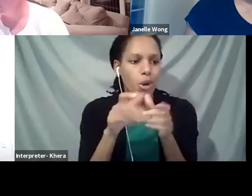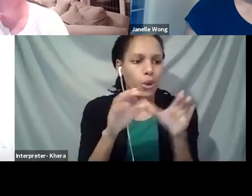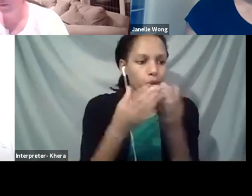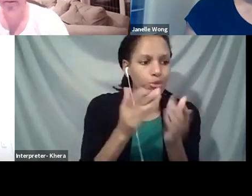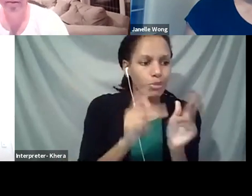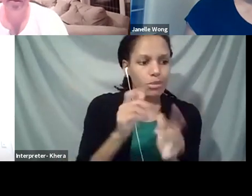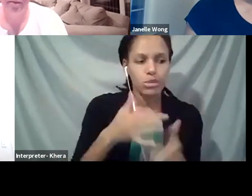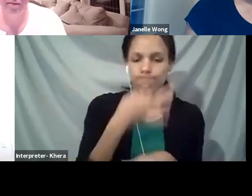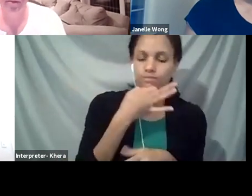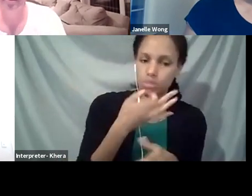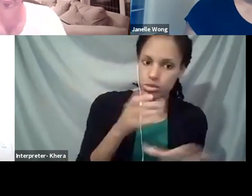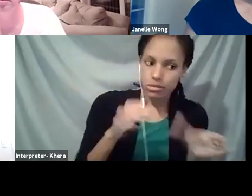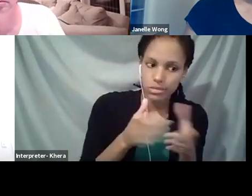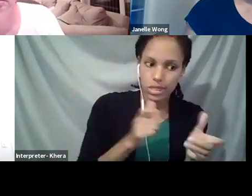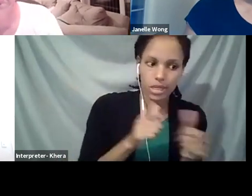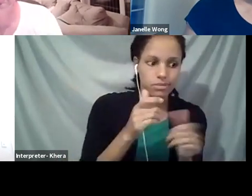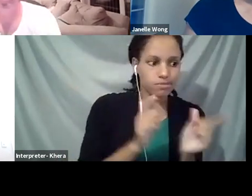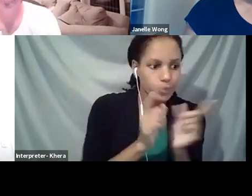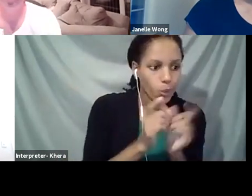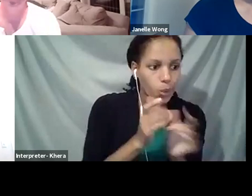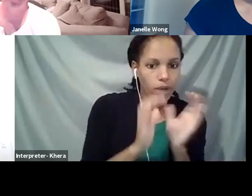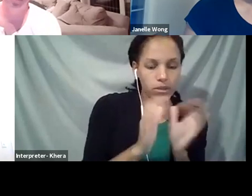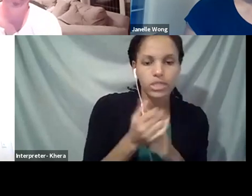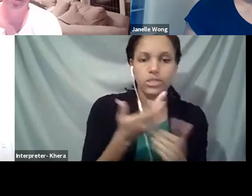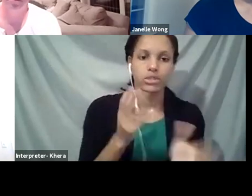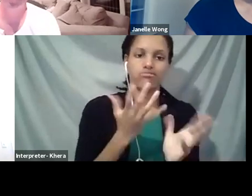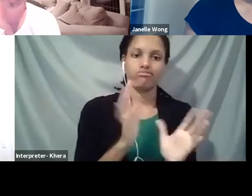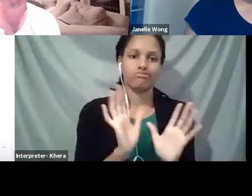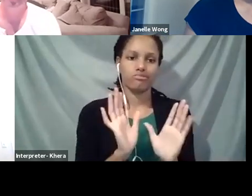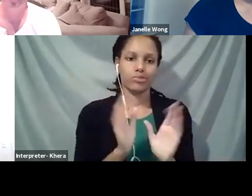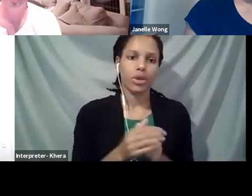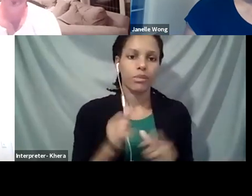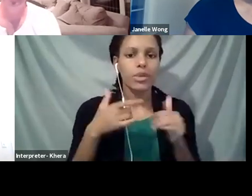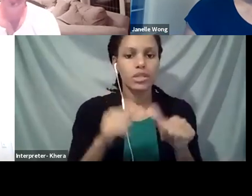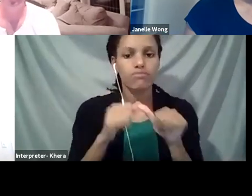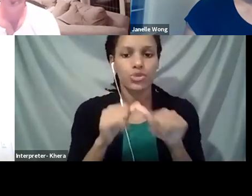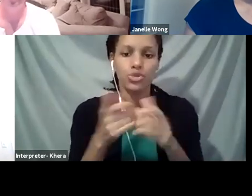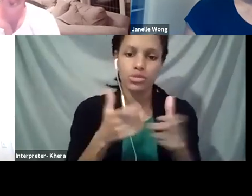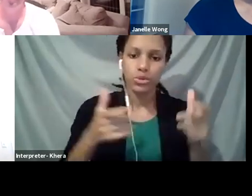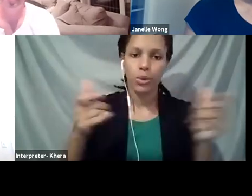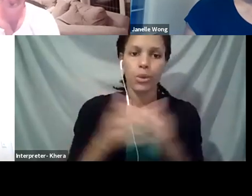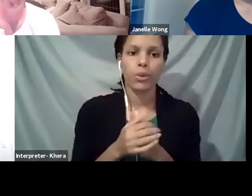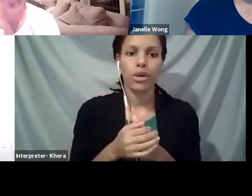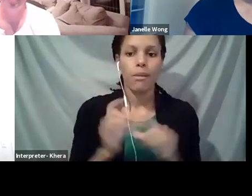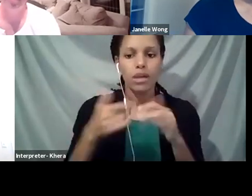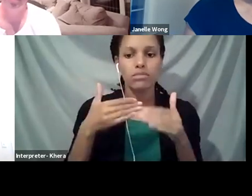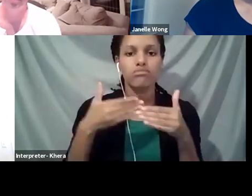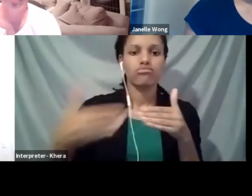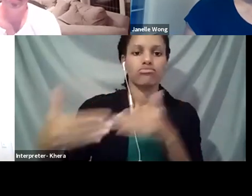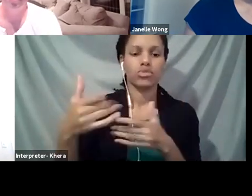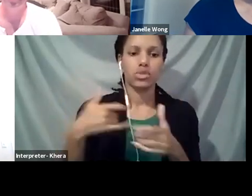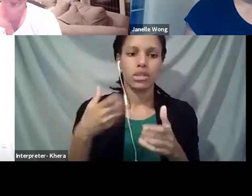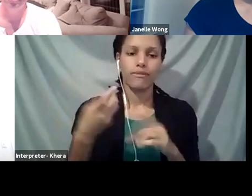want to have as many one-on-one conversations and base build as much as we can over the next few months. And then the second thing that's on the horizon for us